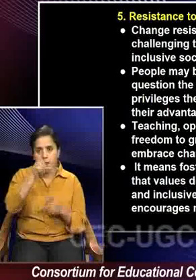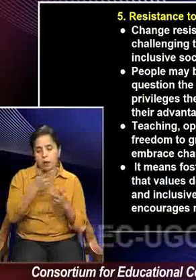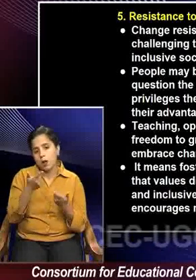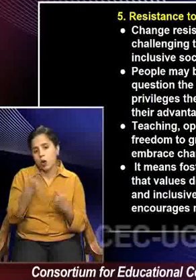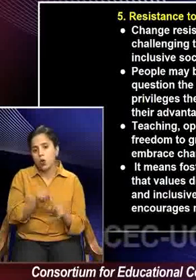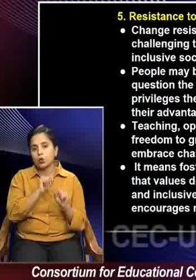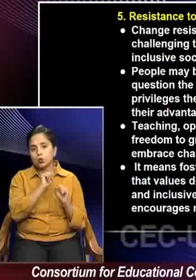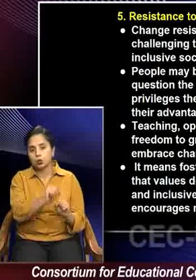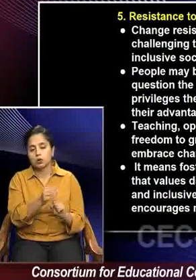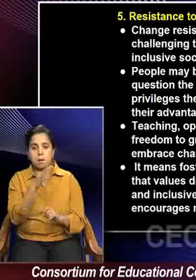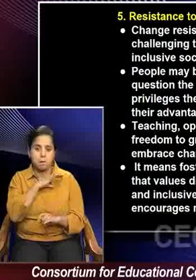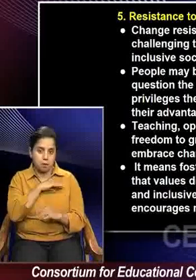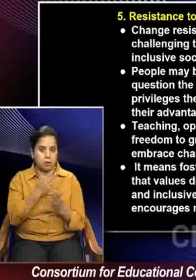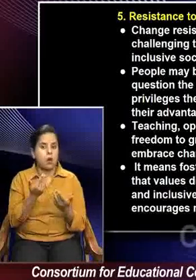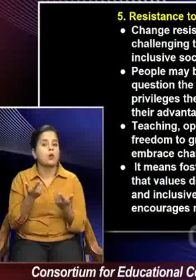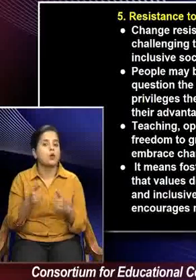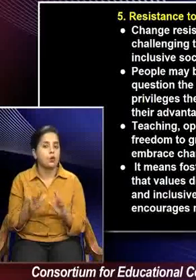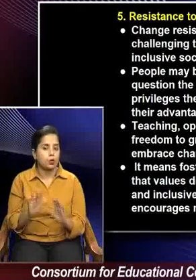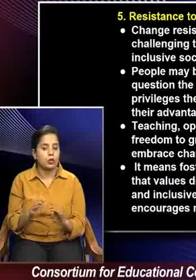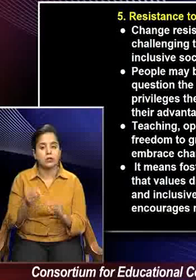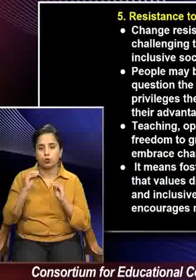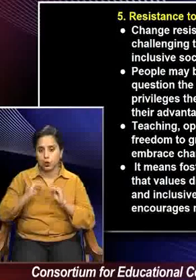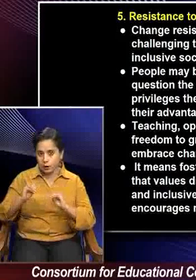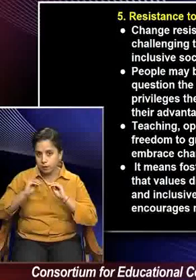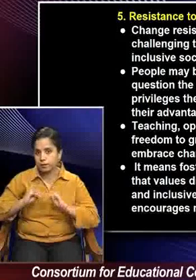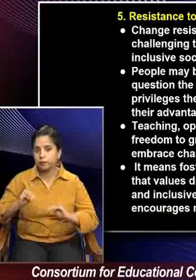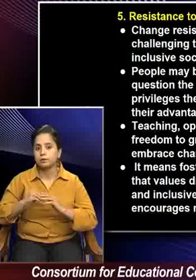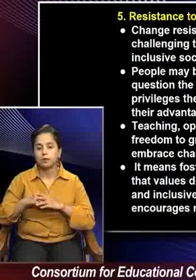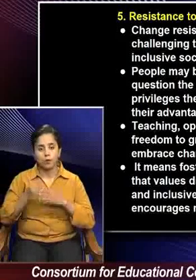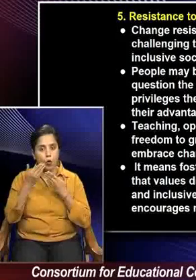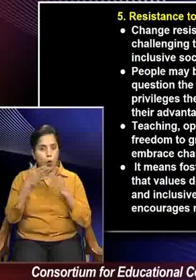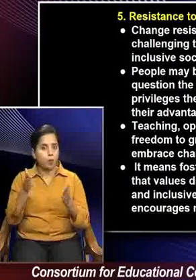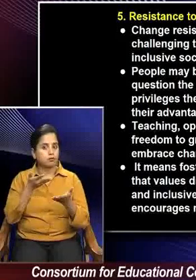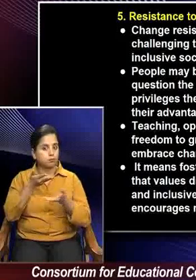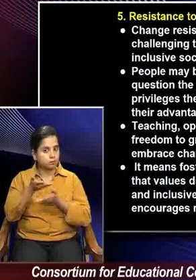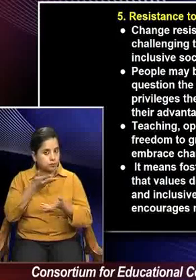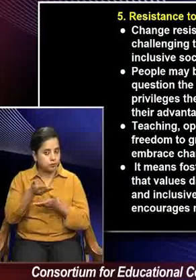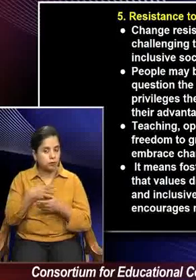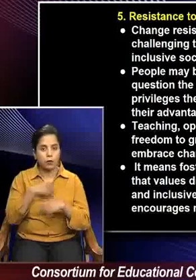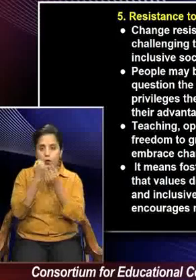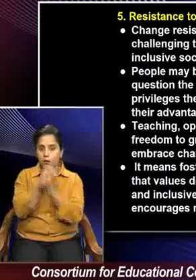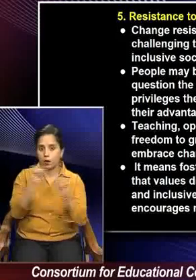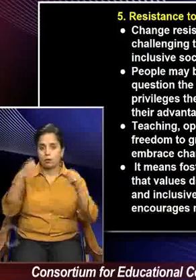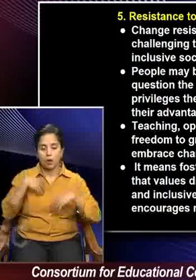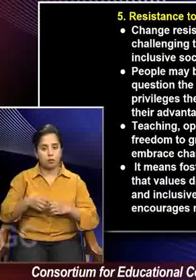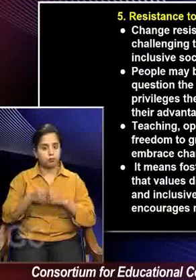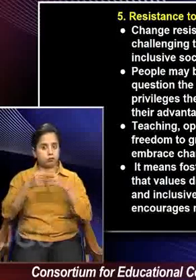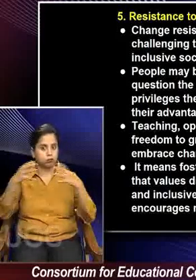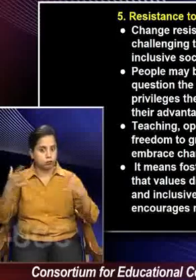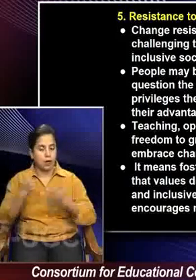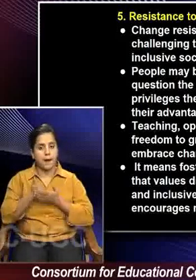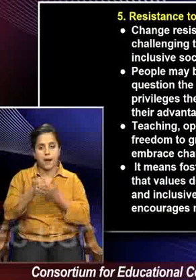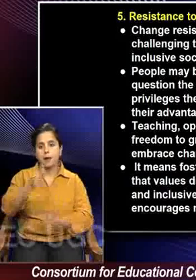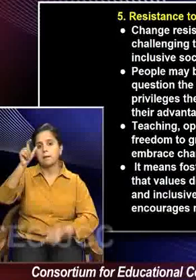their advantages. So teaching, open talks, freedom to grow help